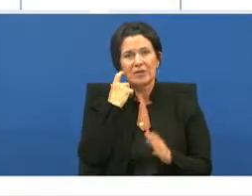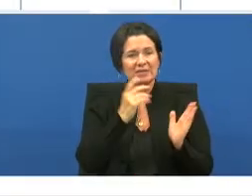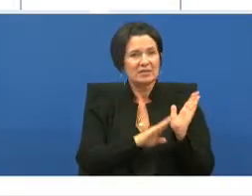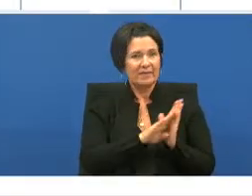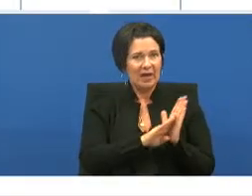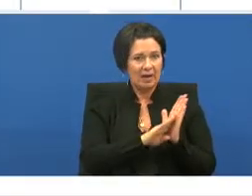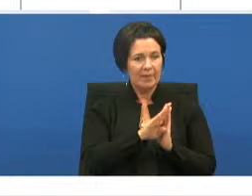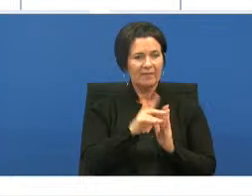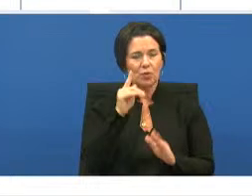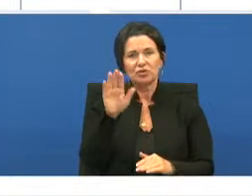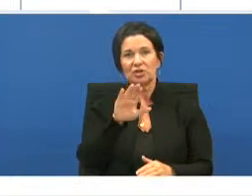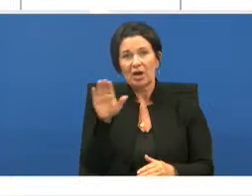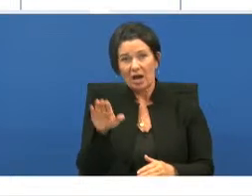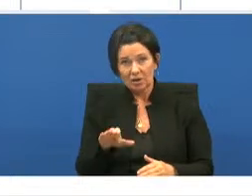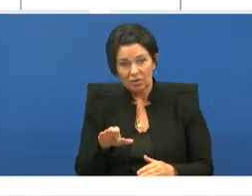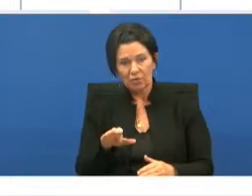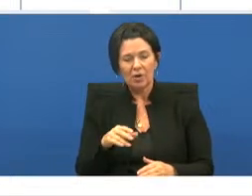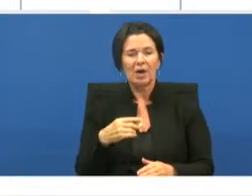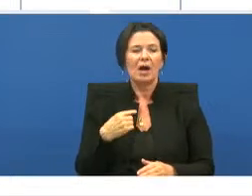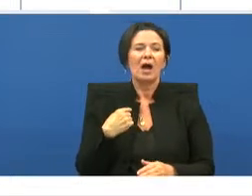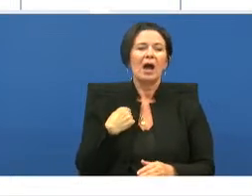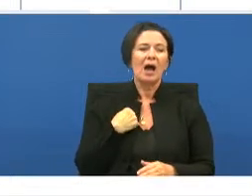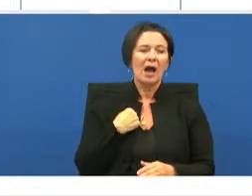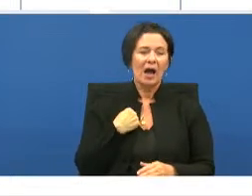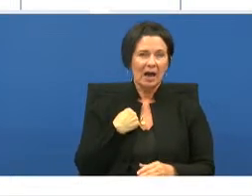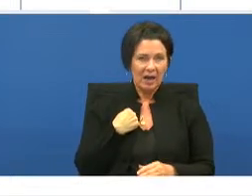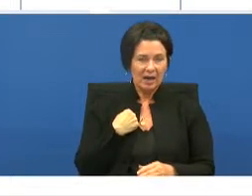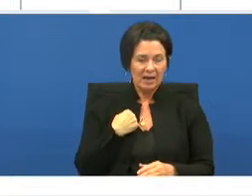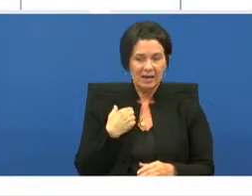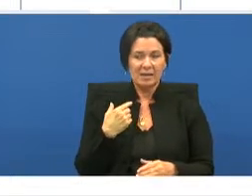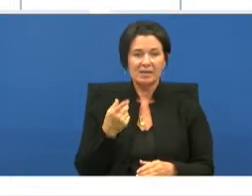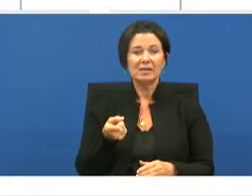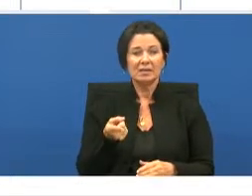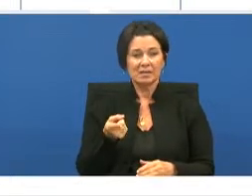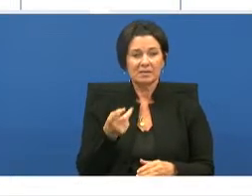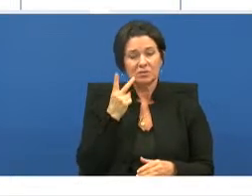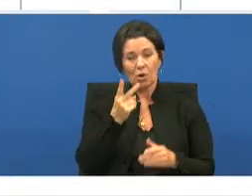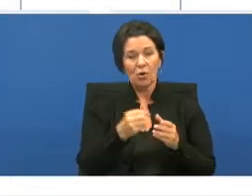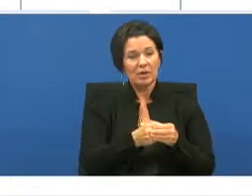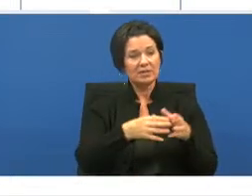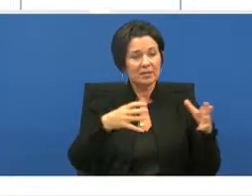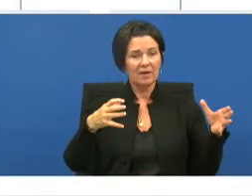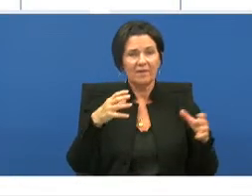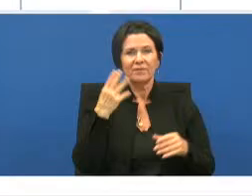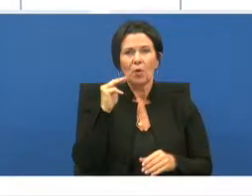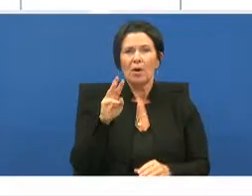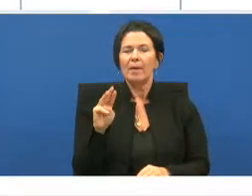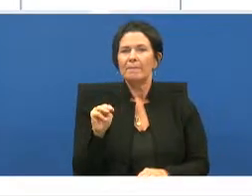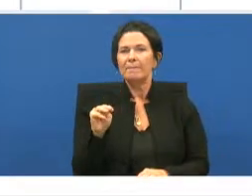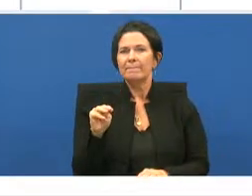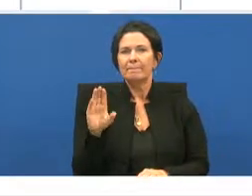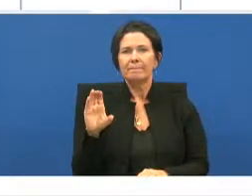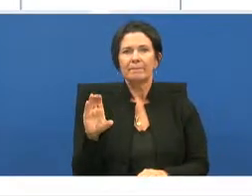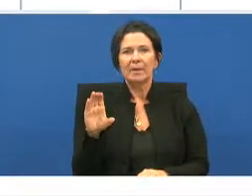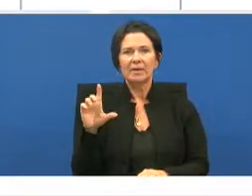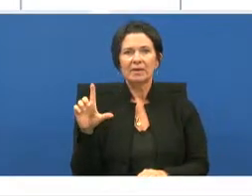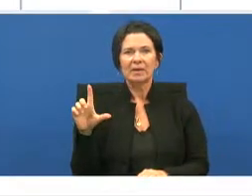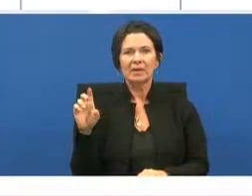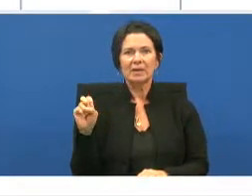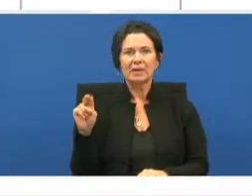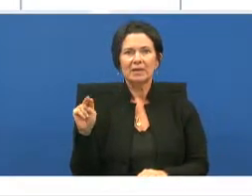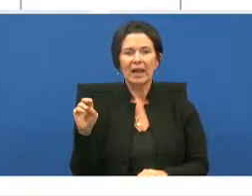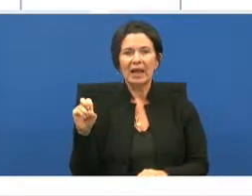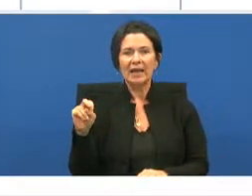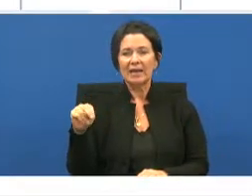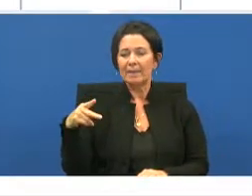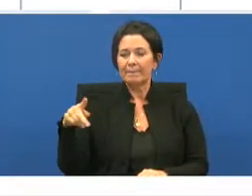in Chicago. Earlier in my career, I oversaw the expansion of McCormick Place. And so again, I bring